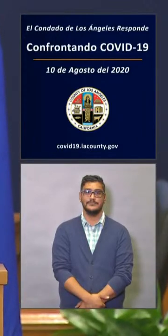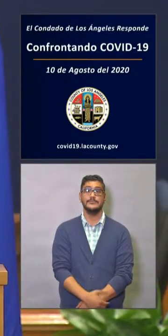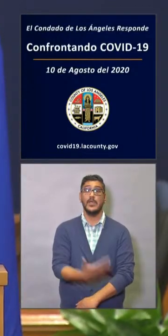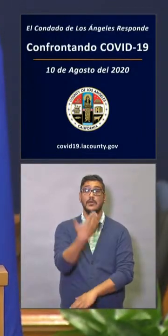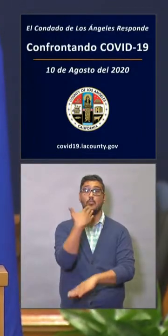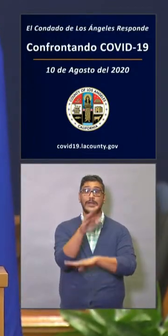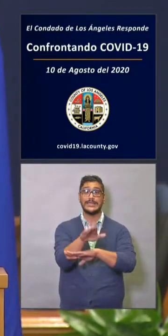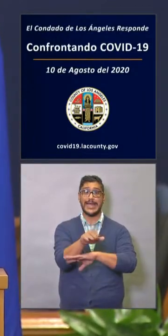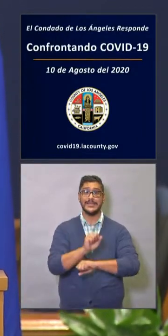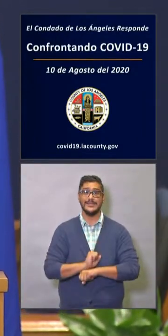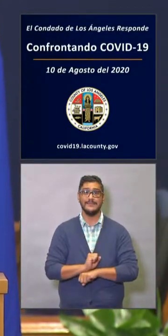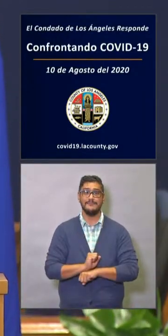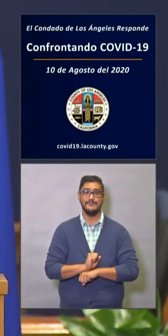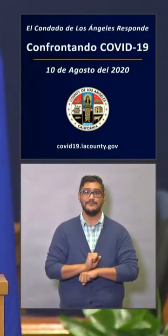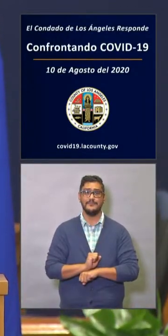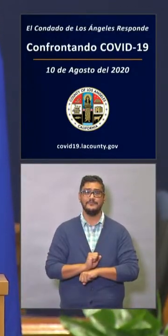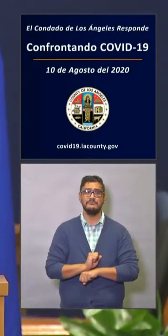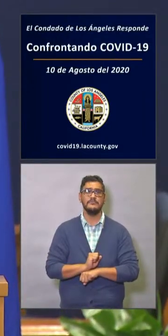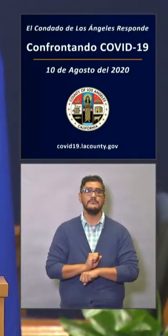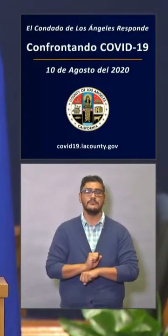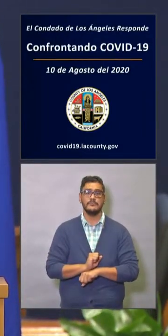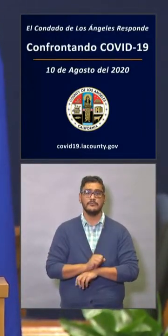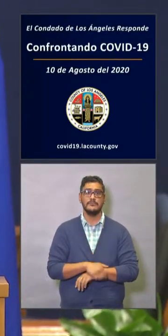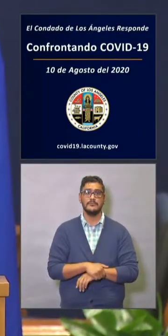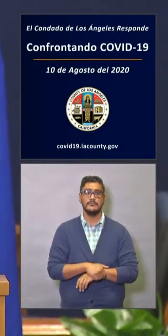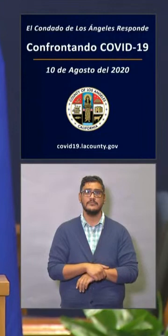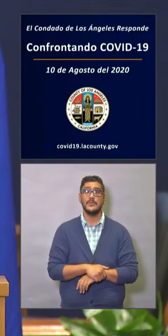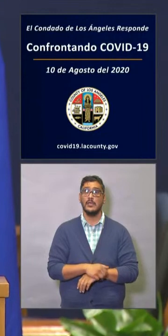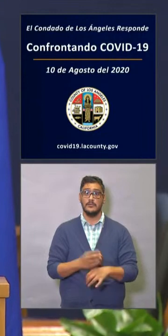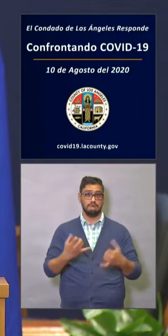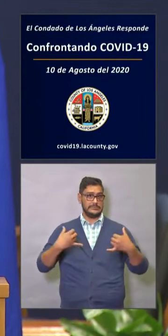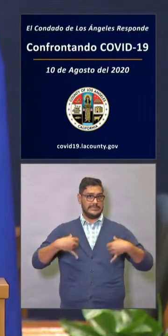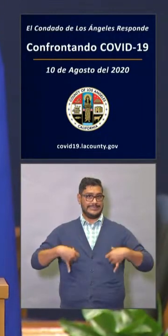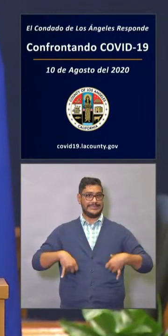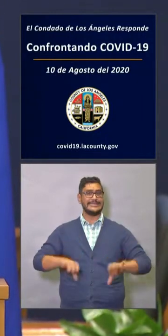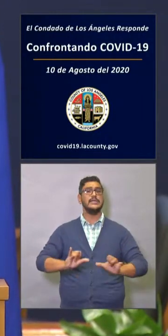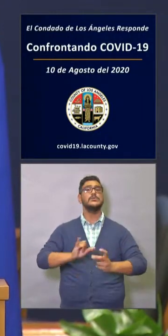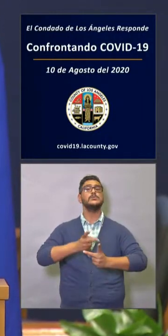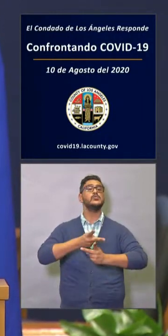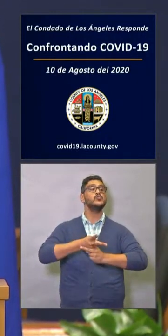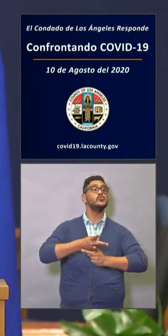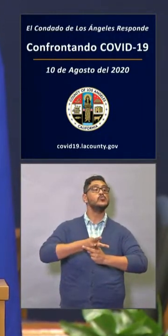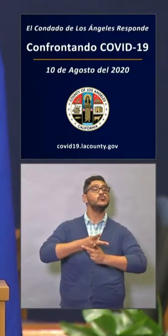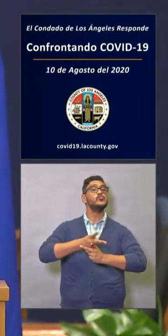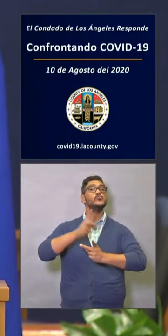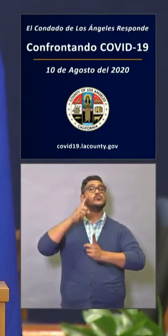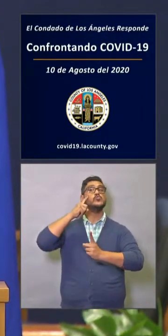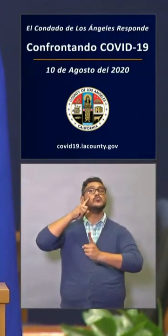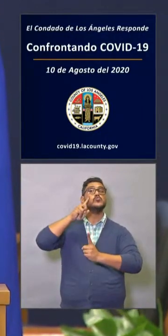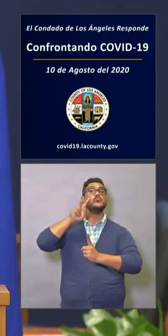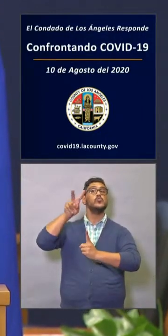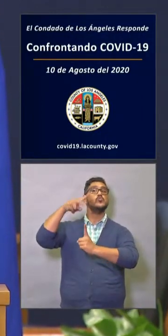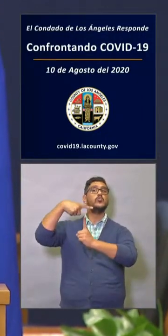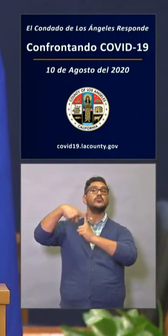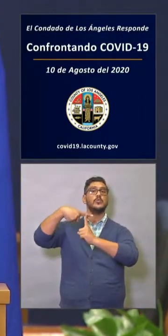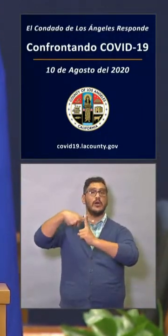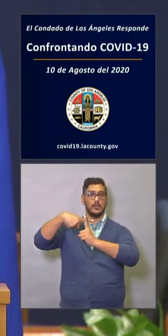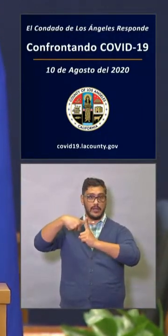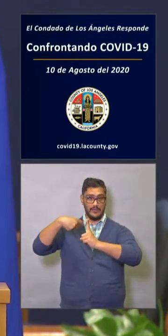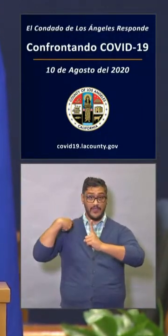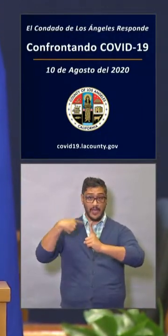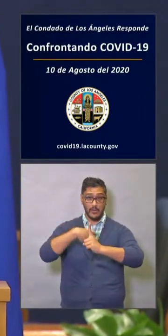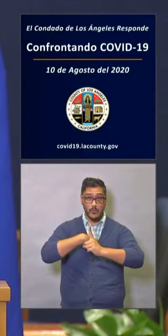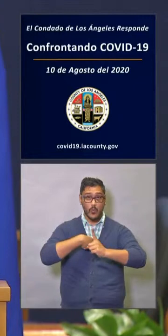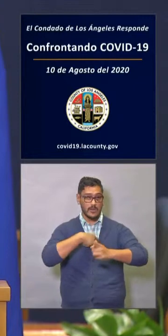Buenas tardes. Seguimos siendo cautelosamente optimistas de que nuestros esfuerzos para reducir la propagación